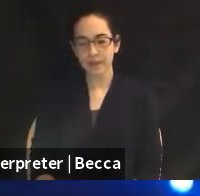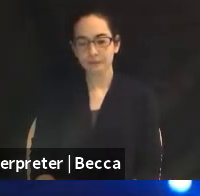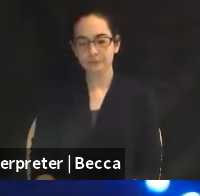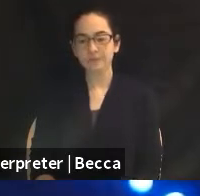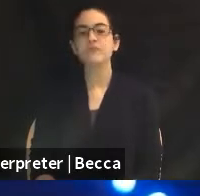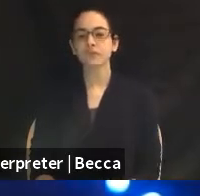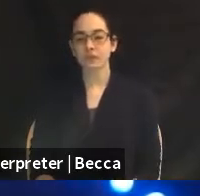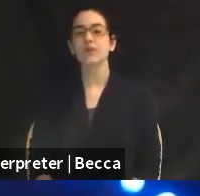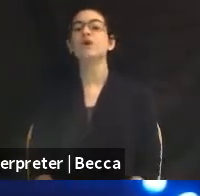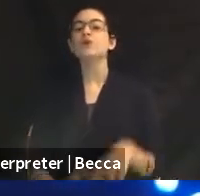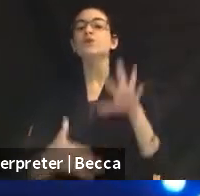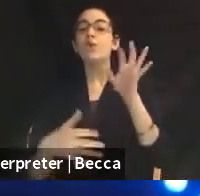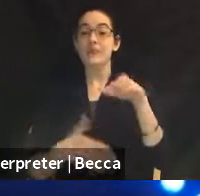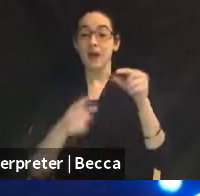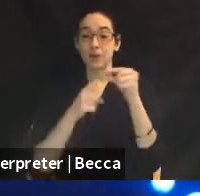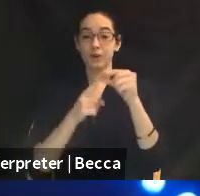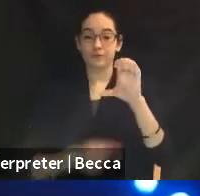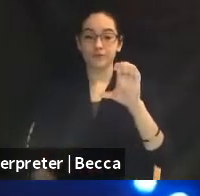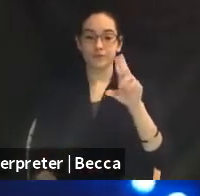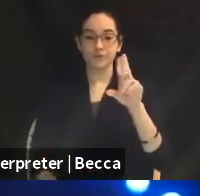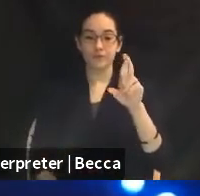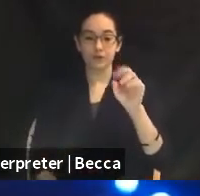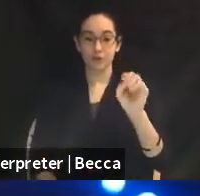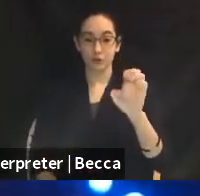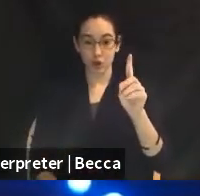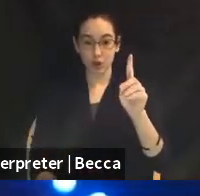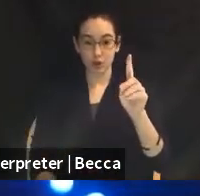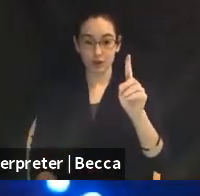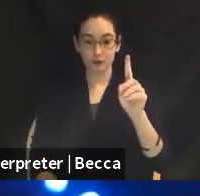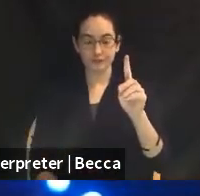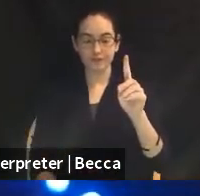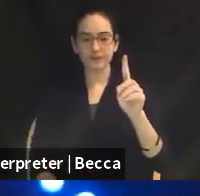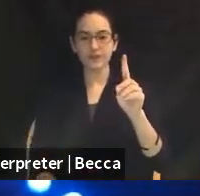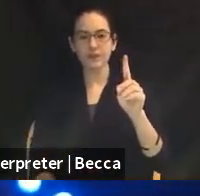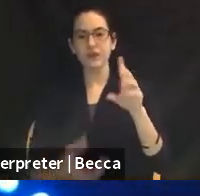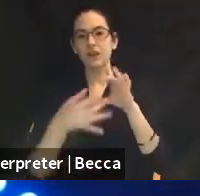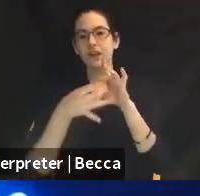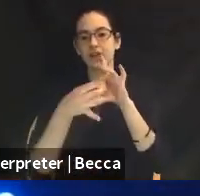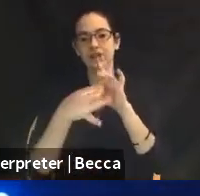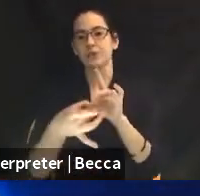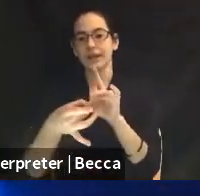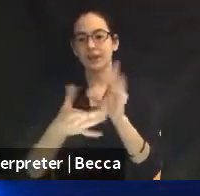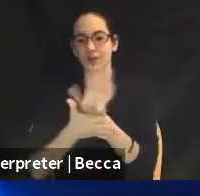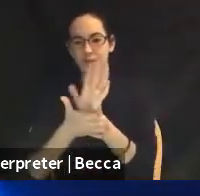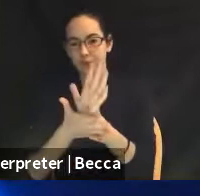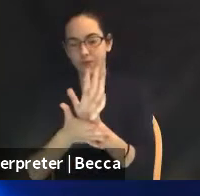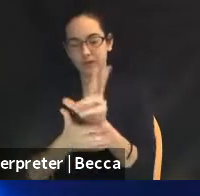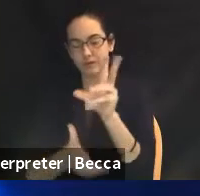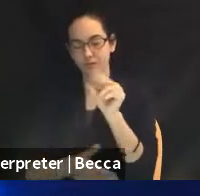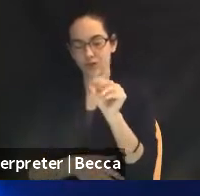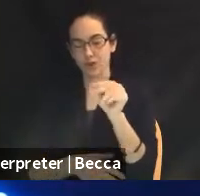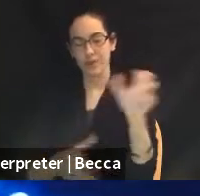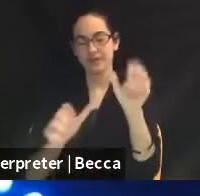context of what that word cursed means. It's not going off the Aladdin theme, Jafar, you know, putting a curse over you and your family. It's not some magical